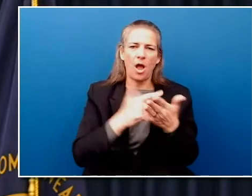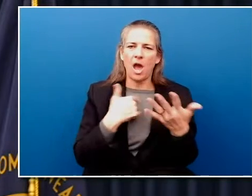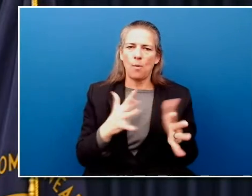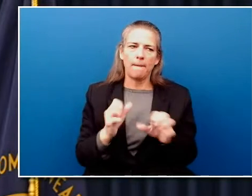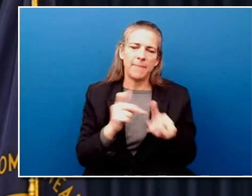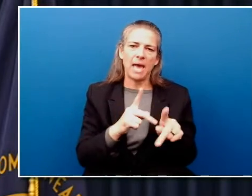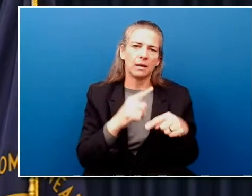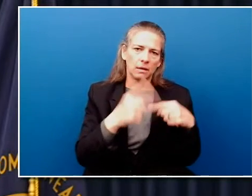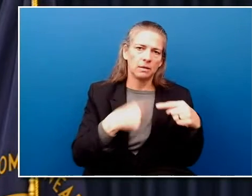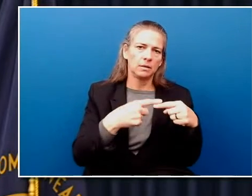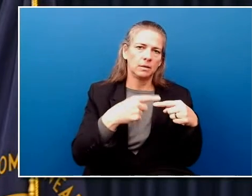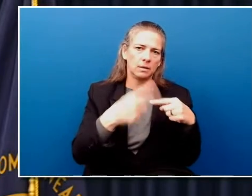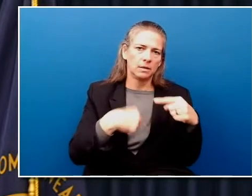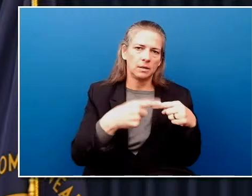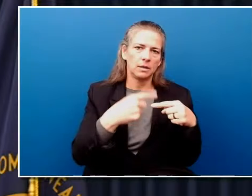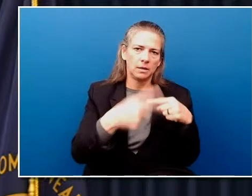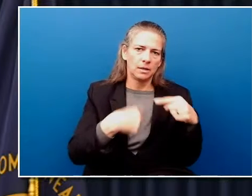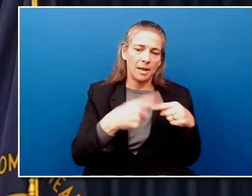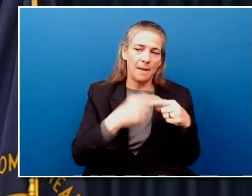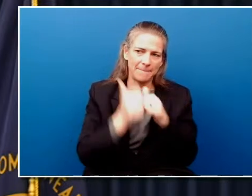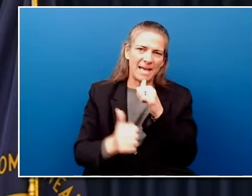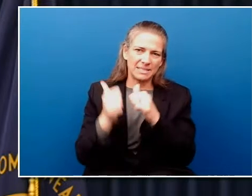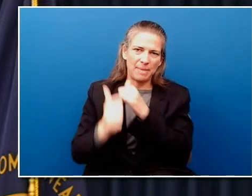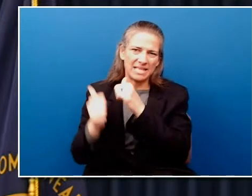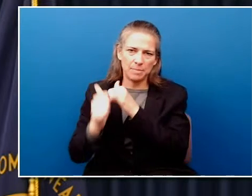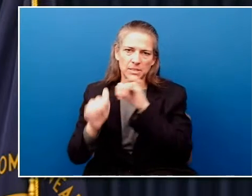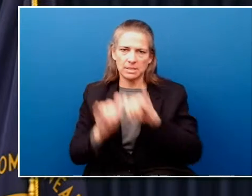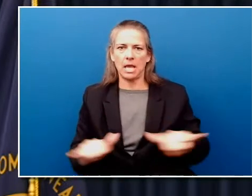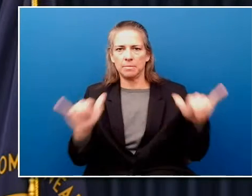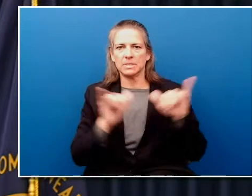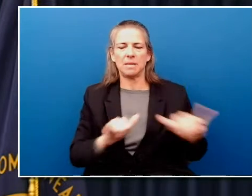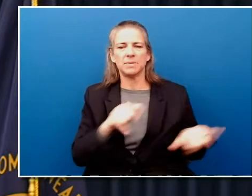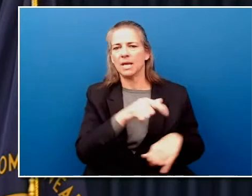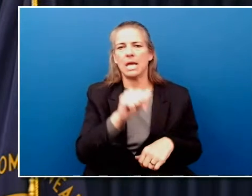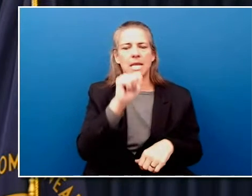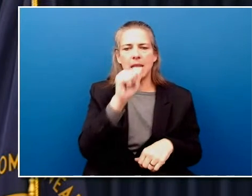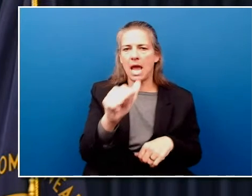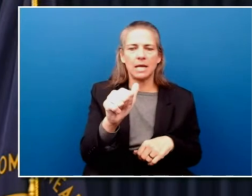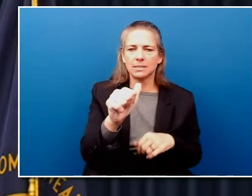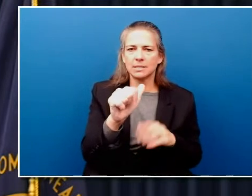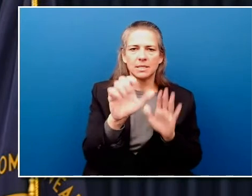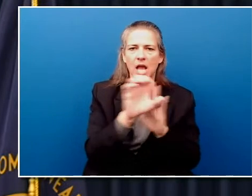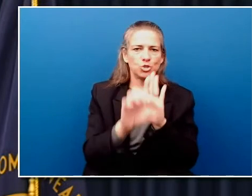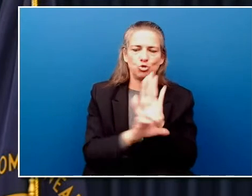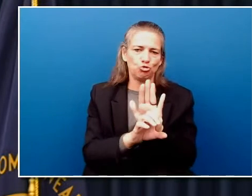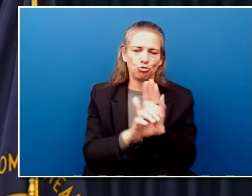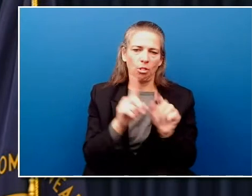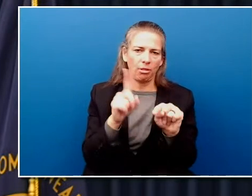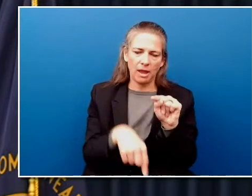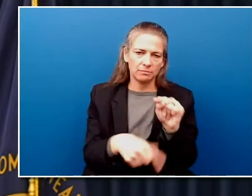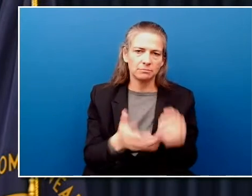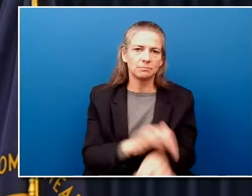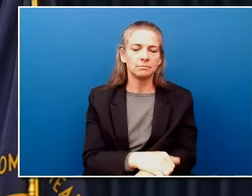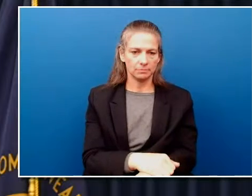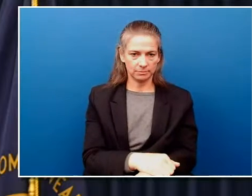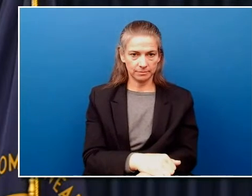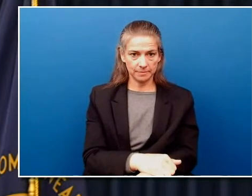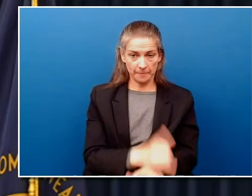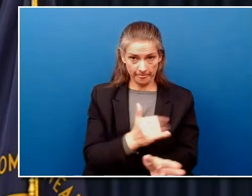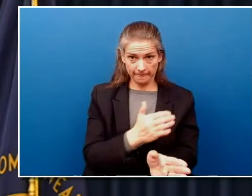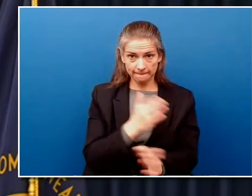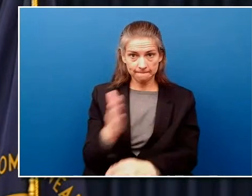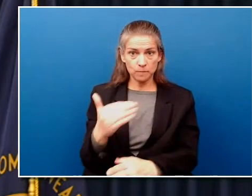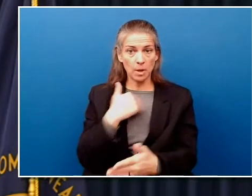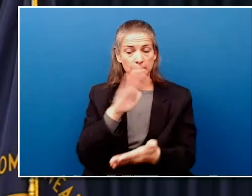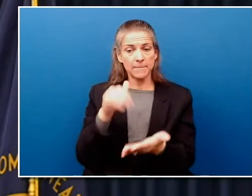and back and passing different versions of unconstitutional laws. All right, switching gears, we are in the middle of